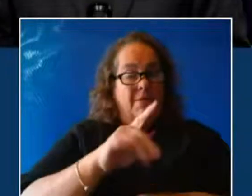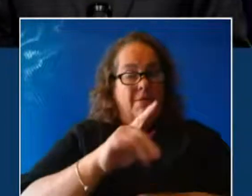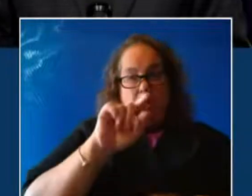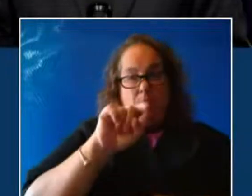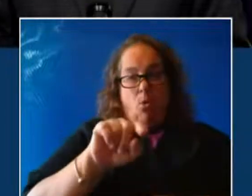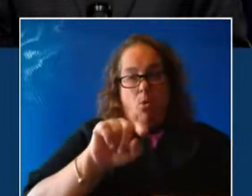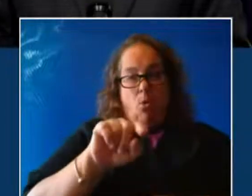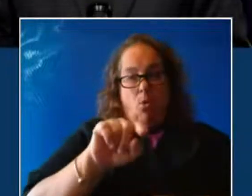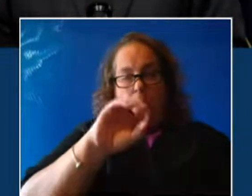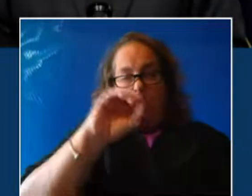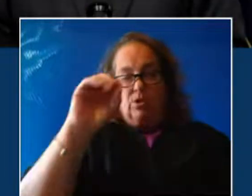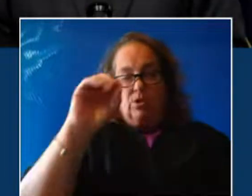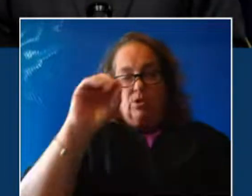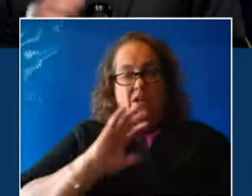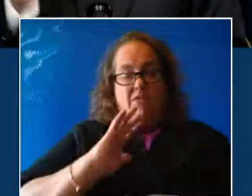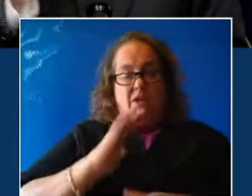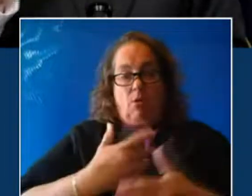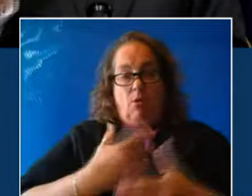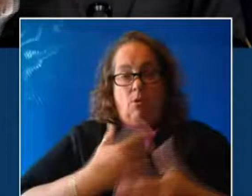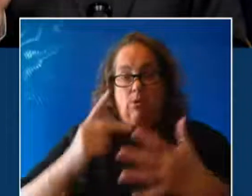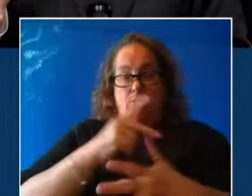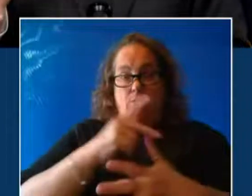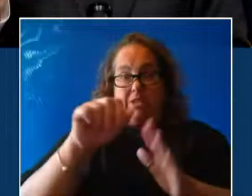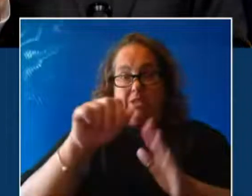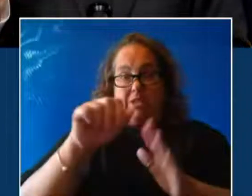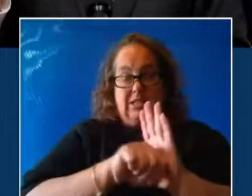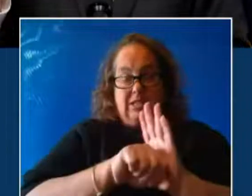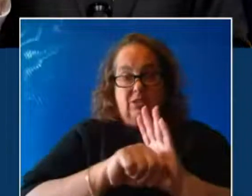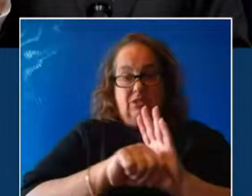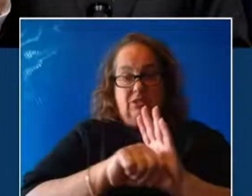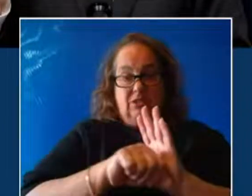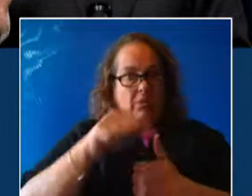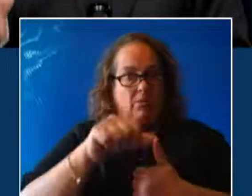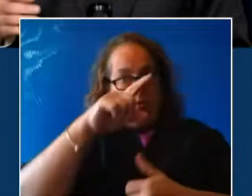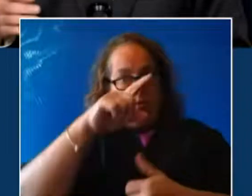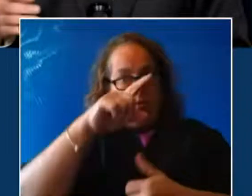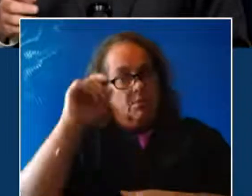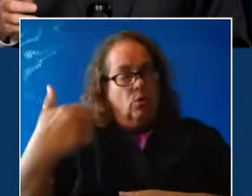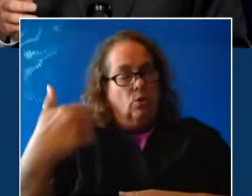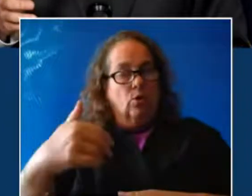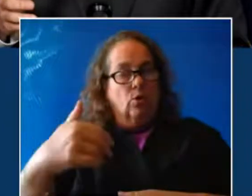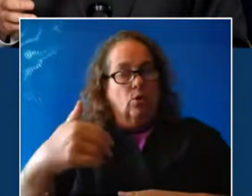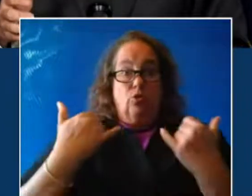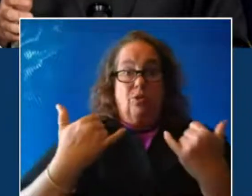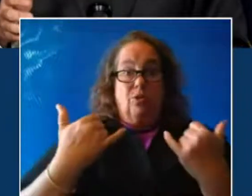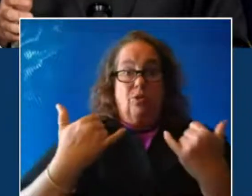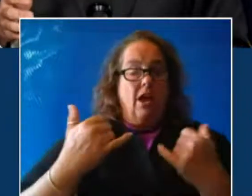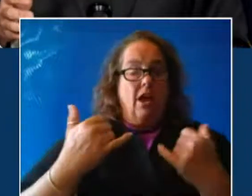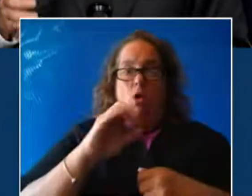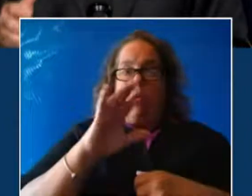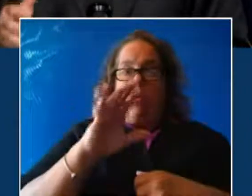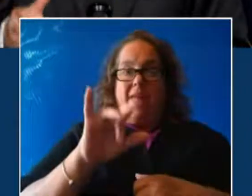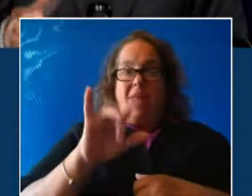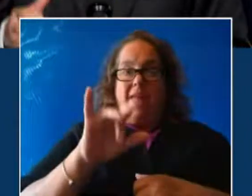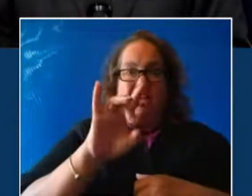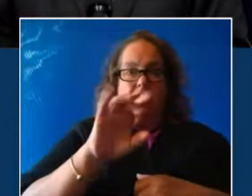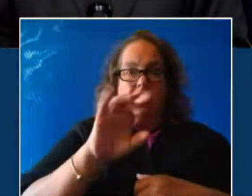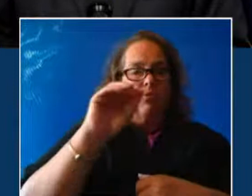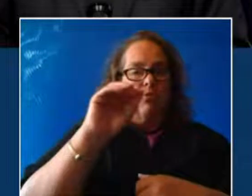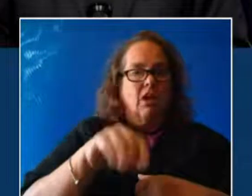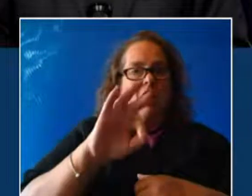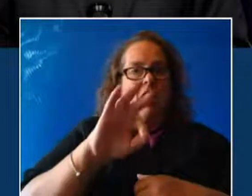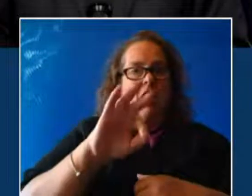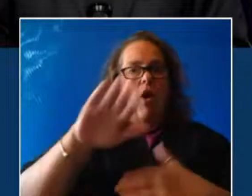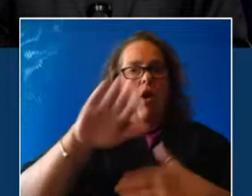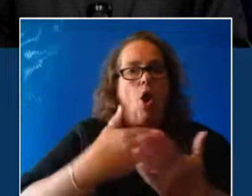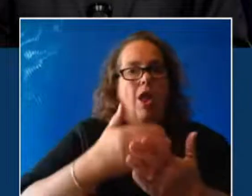To date, and just think where we were in the summer, but to date, they make up only 8% of all cases and